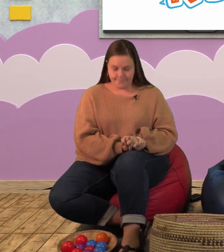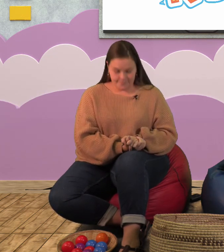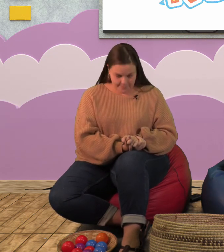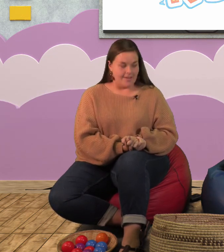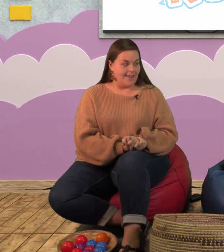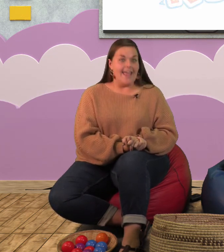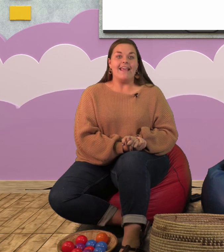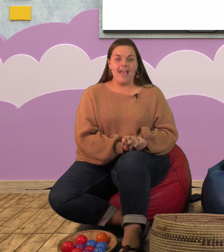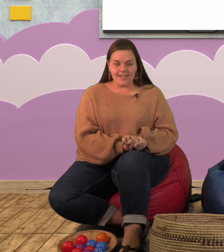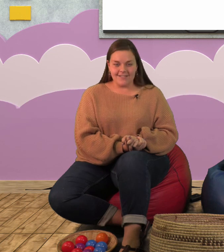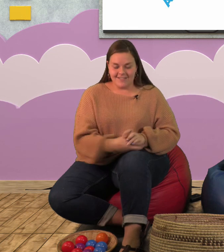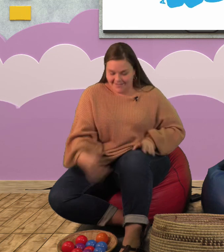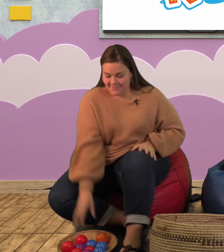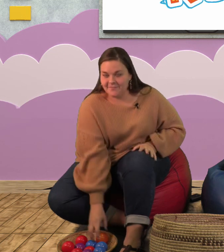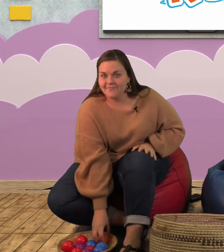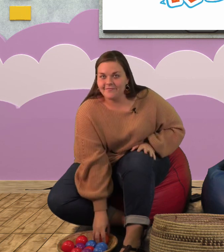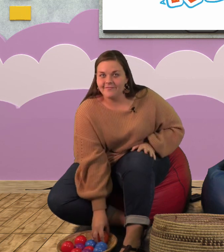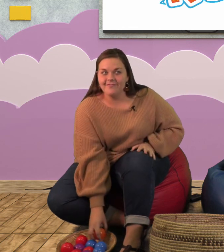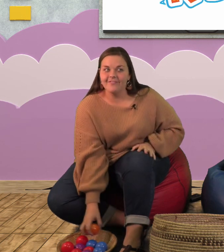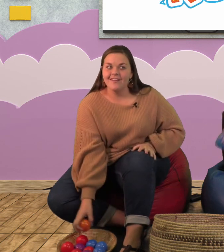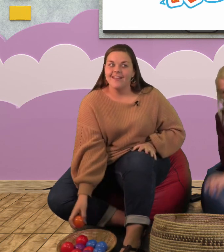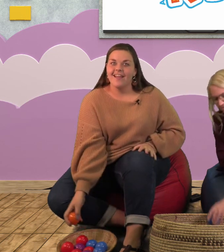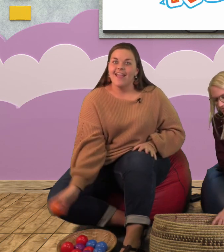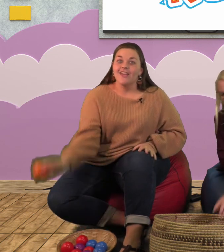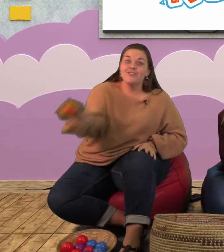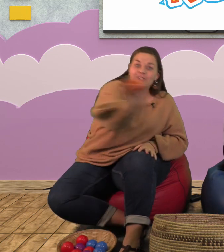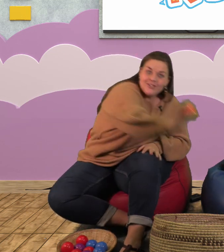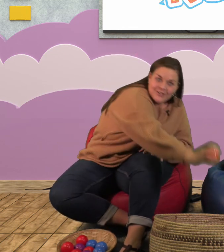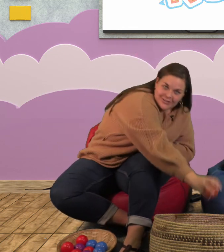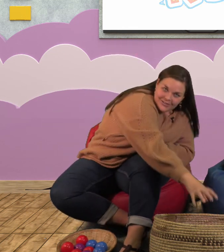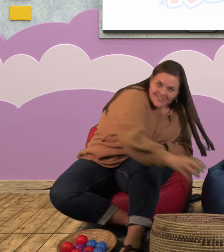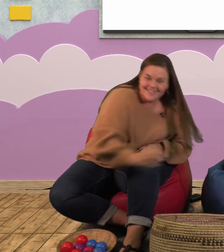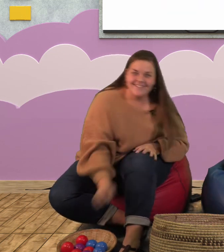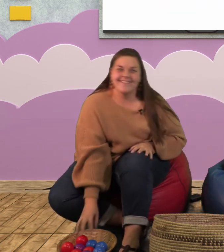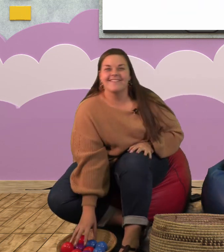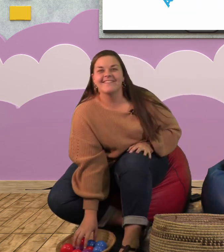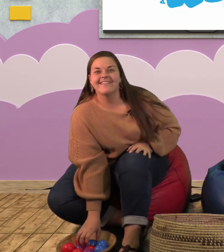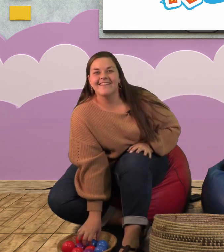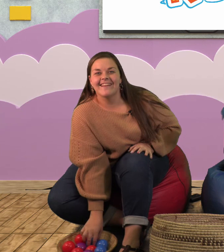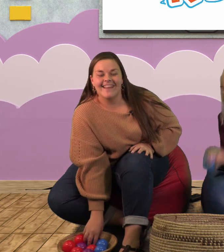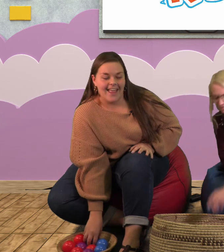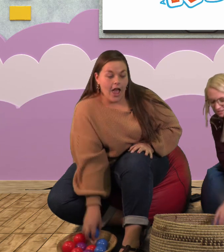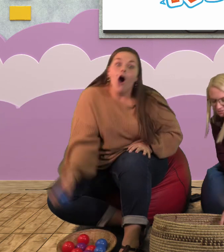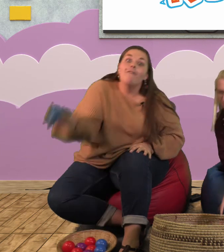our bag. Ready? Yes. And one, two,